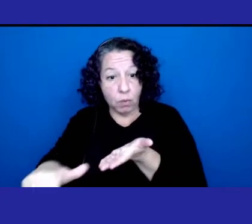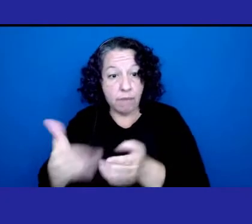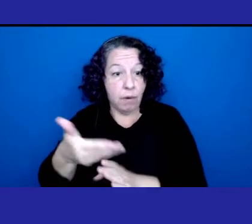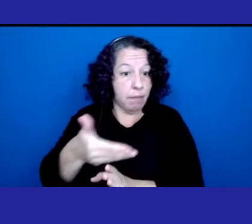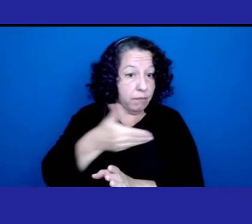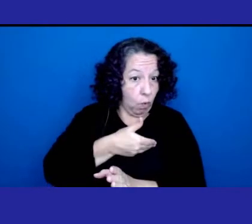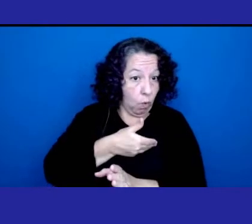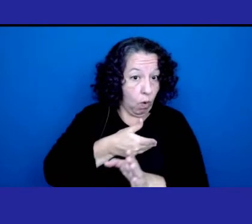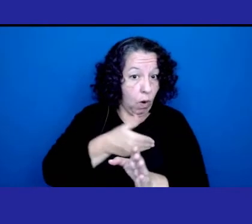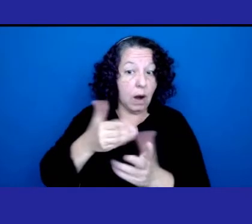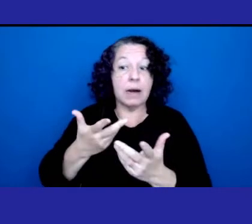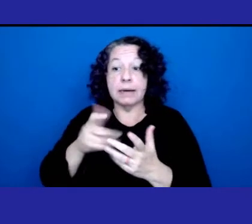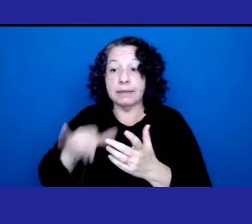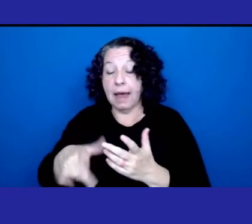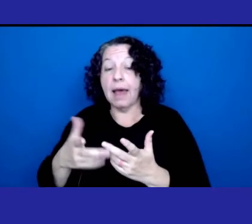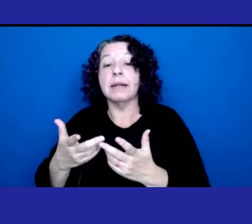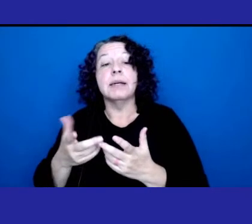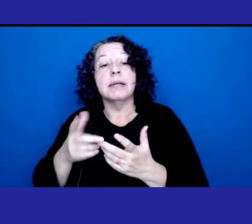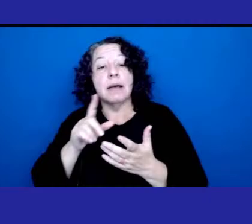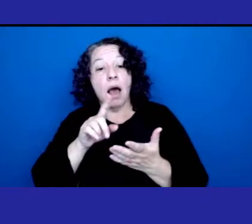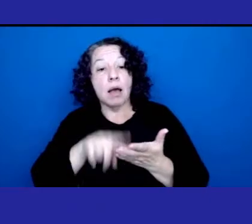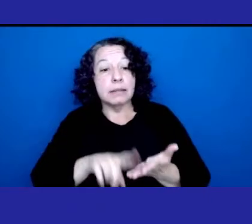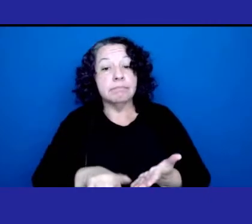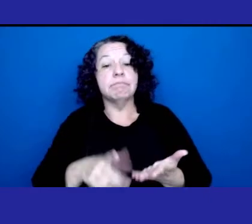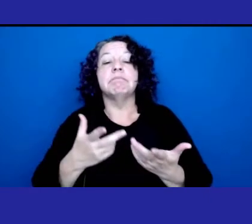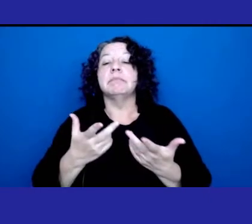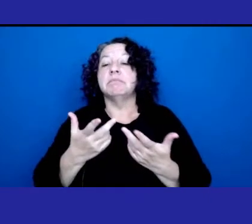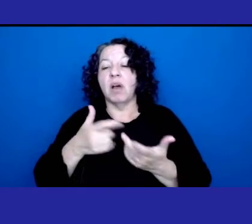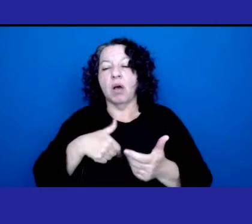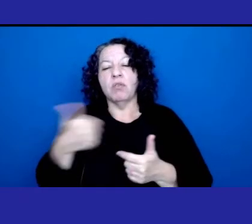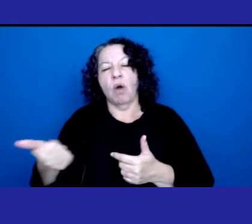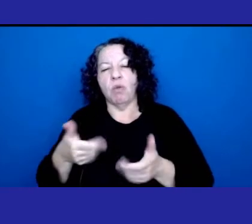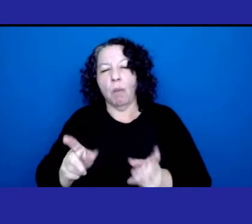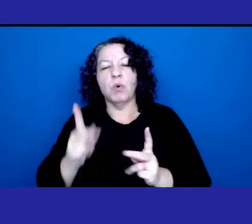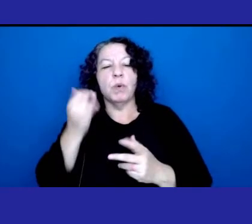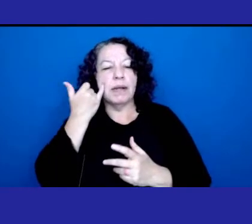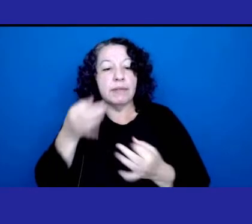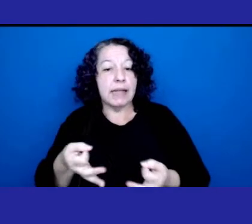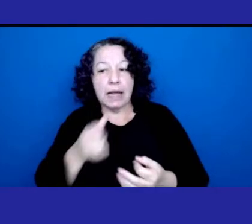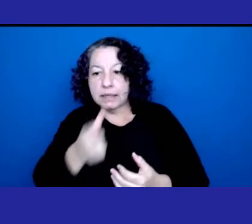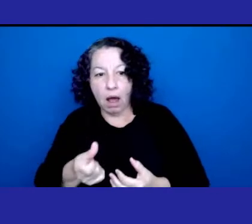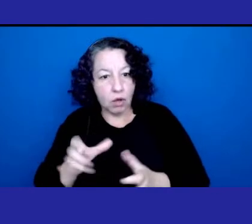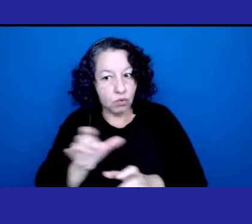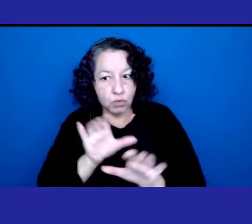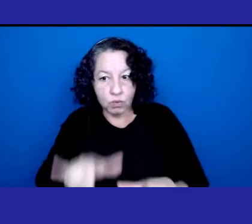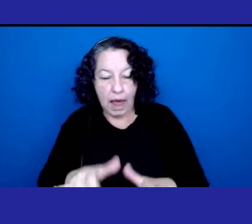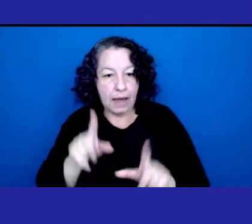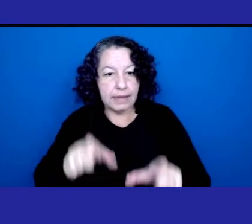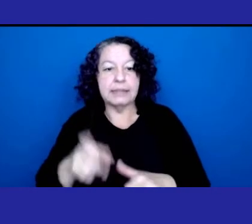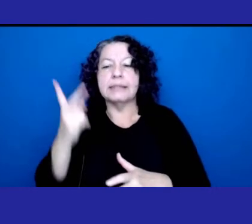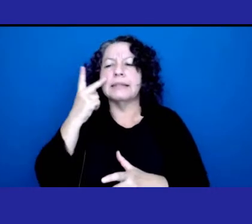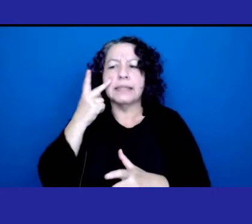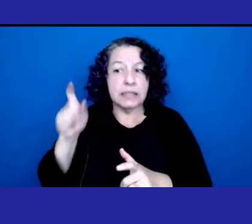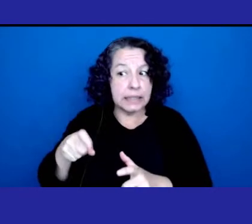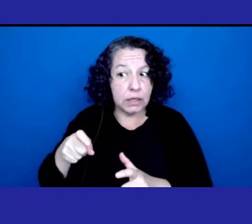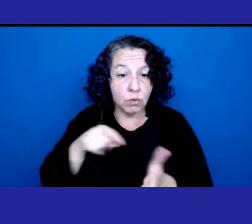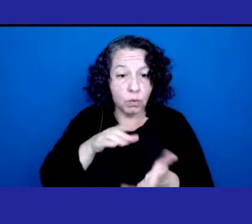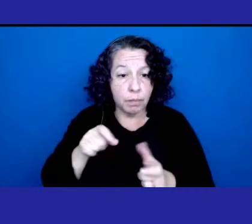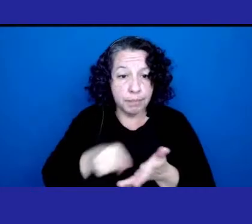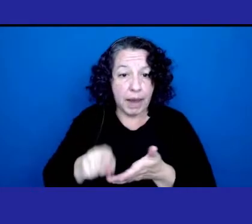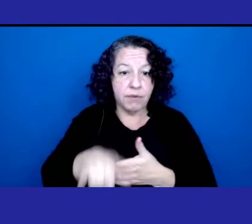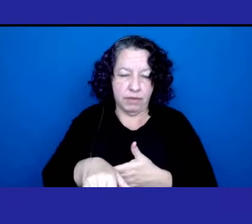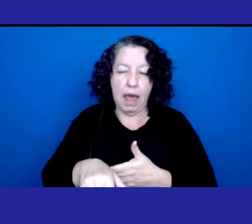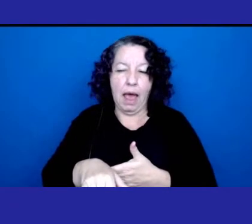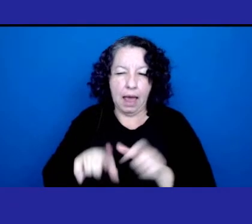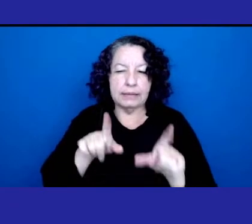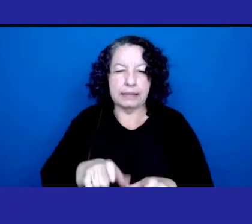gives us another opportunity, if they're not going to get the exam, to talk to that patient and see if we need to cover that exam ourselves.